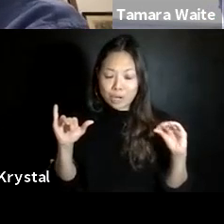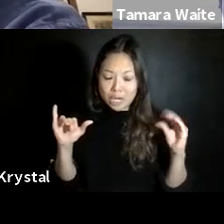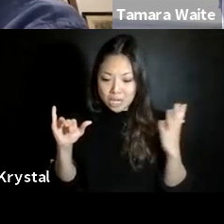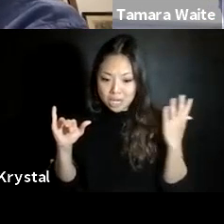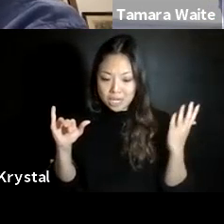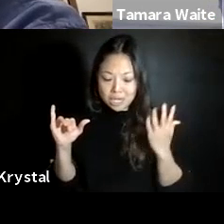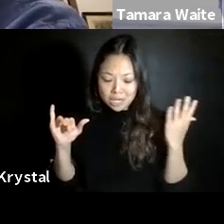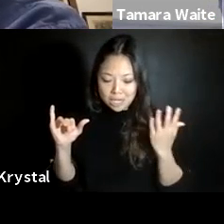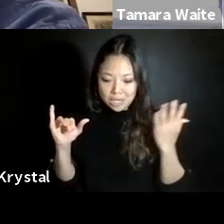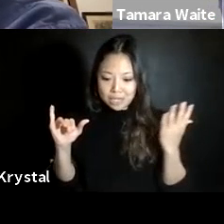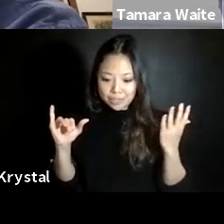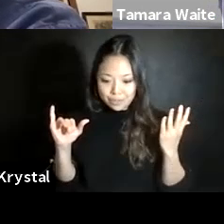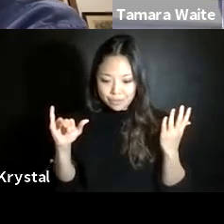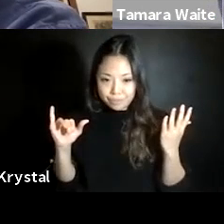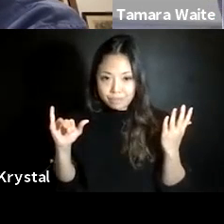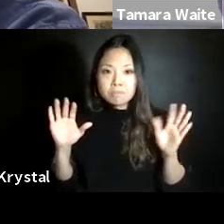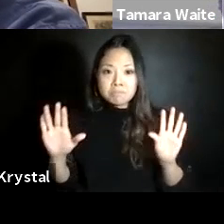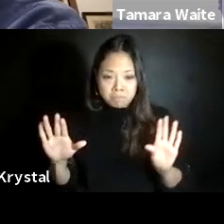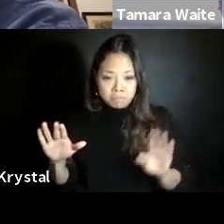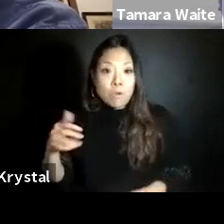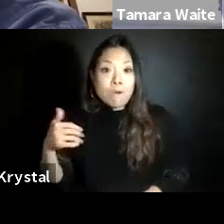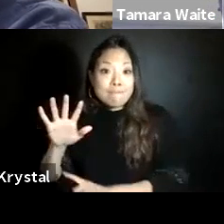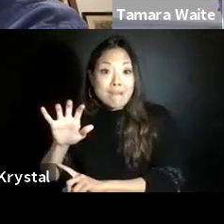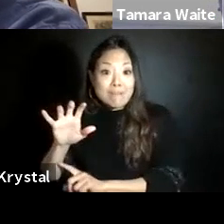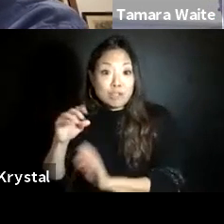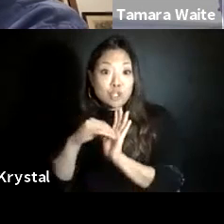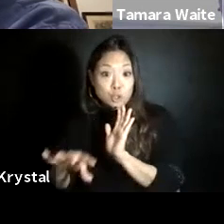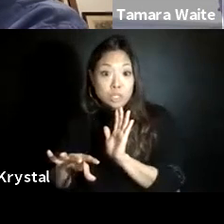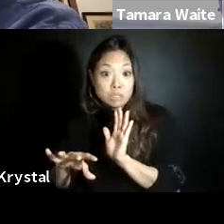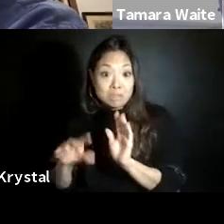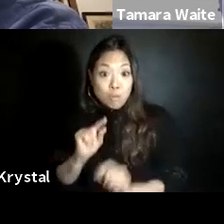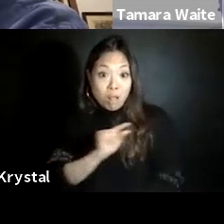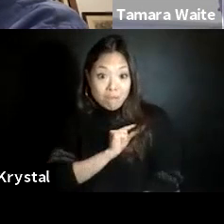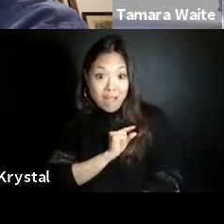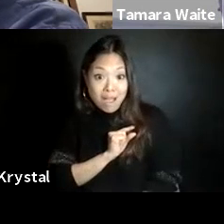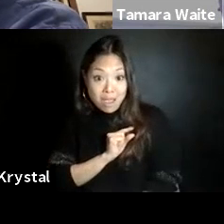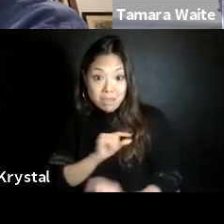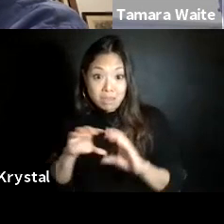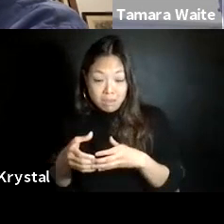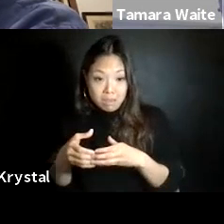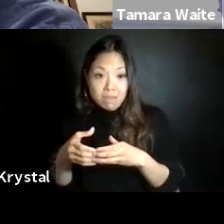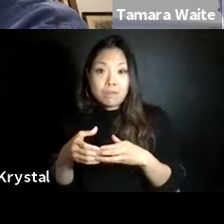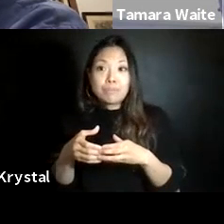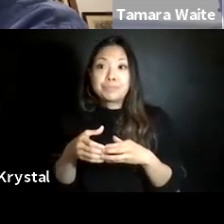so you have 500 students who qualify, then you would